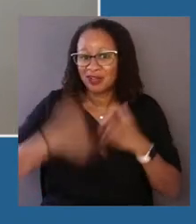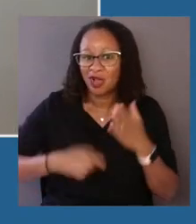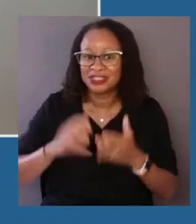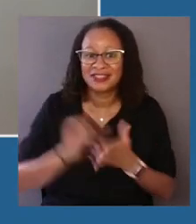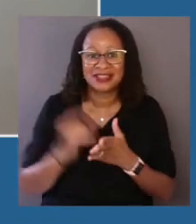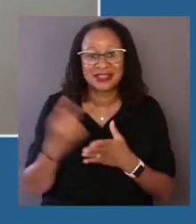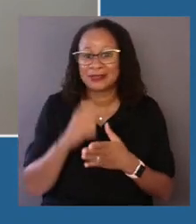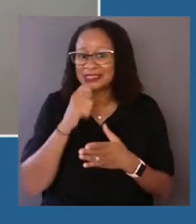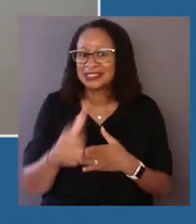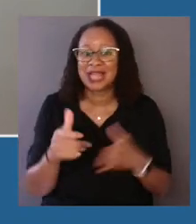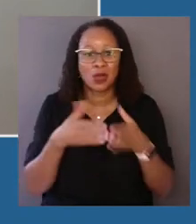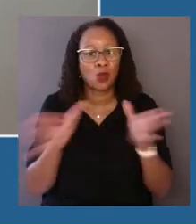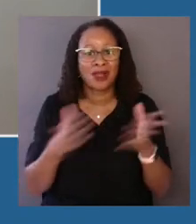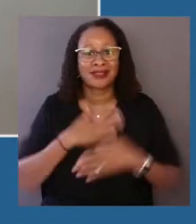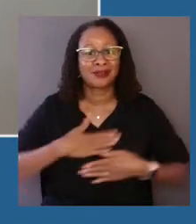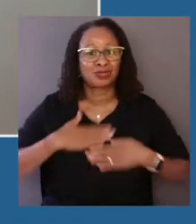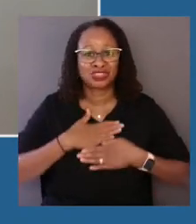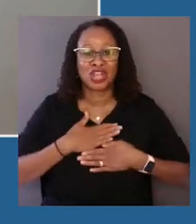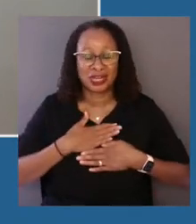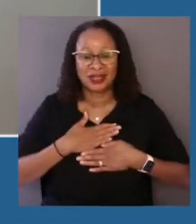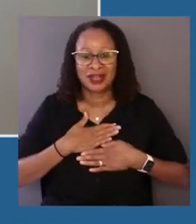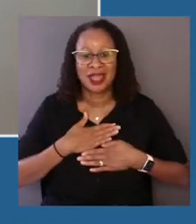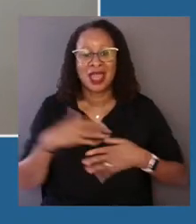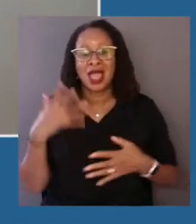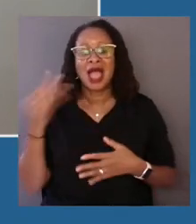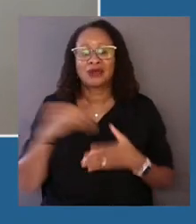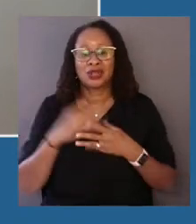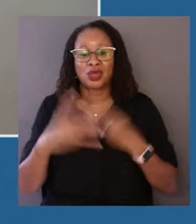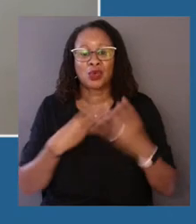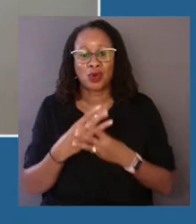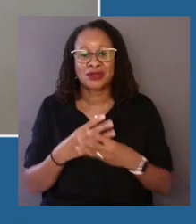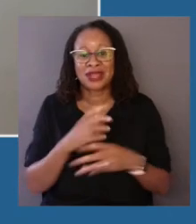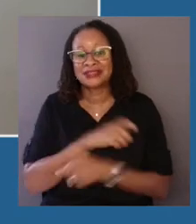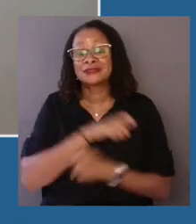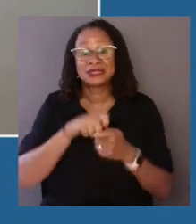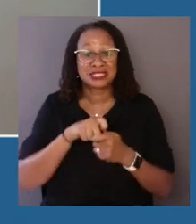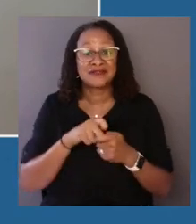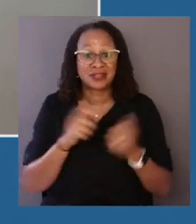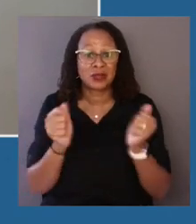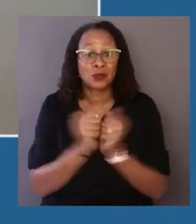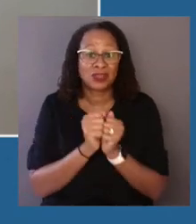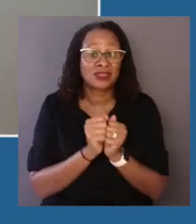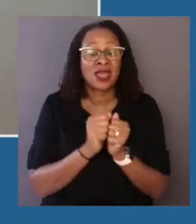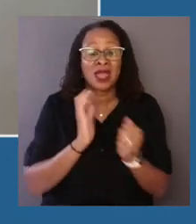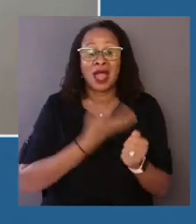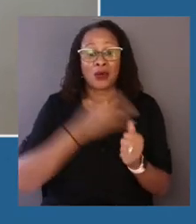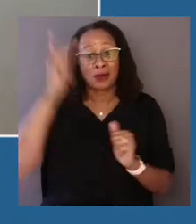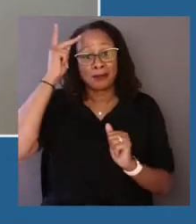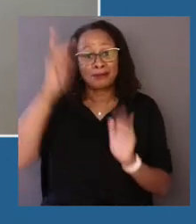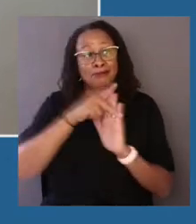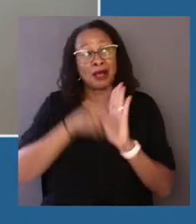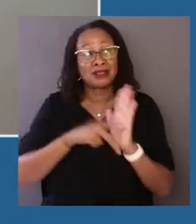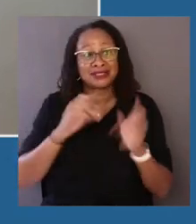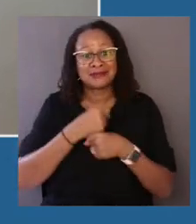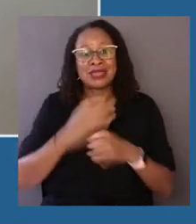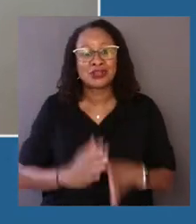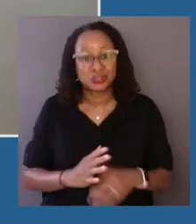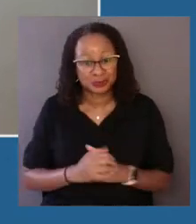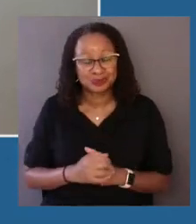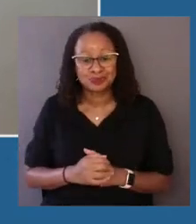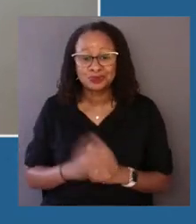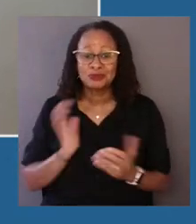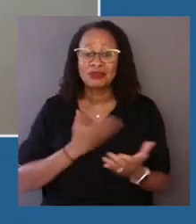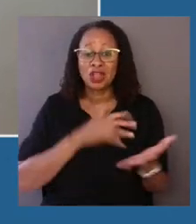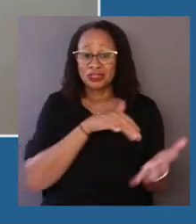widely appreciated out in the world, and certainly amongst some of our policymakers. Our study has identified a hugely